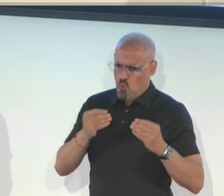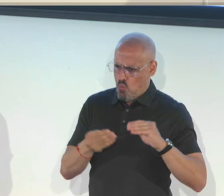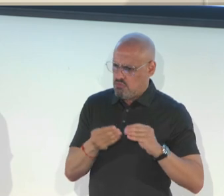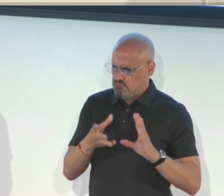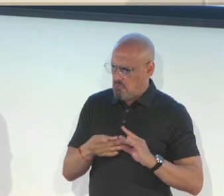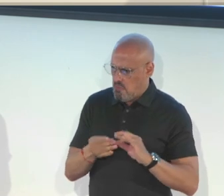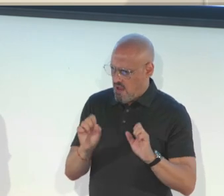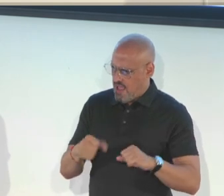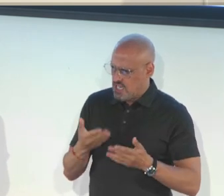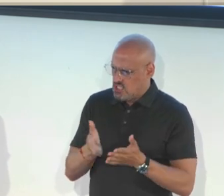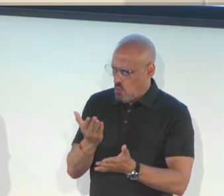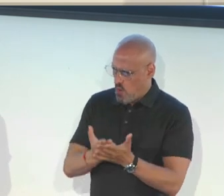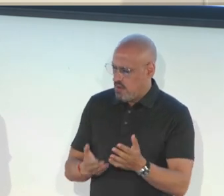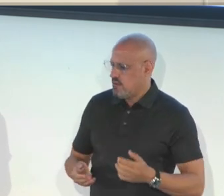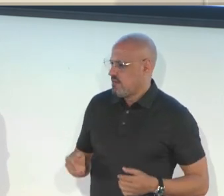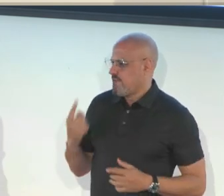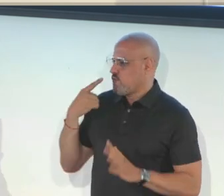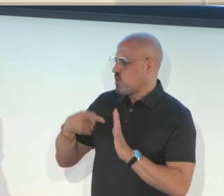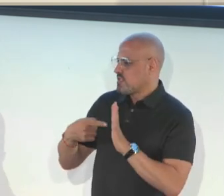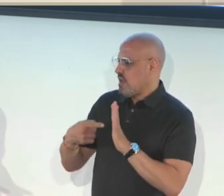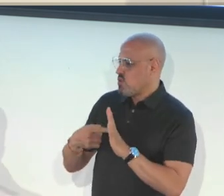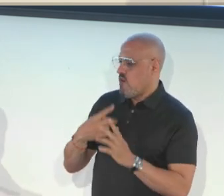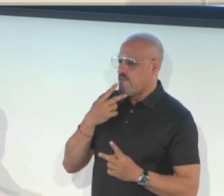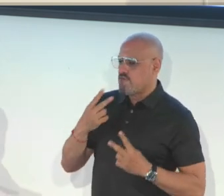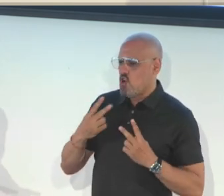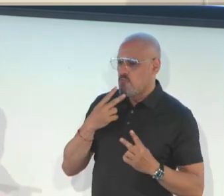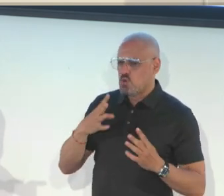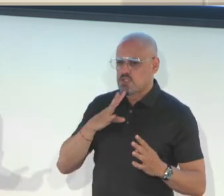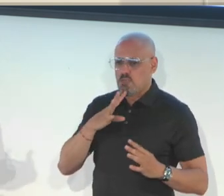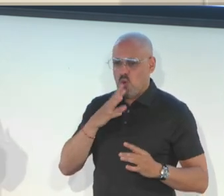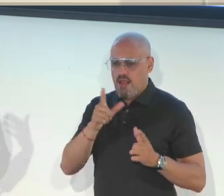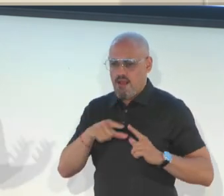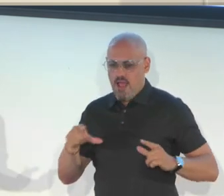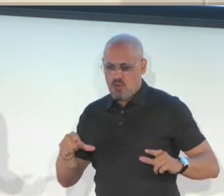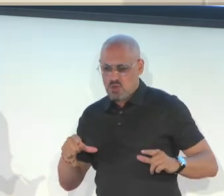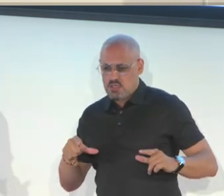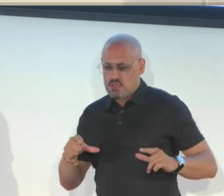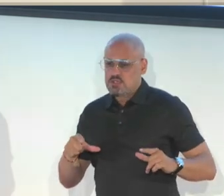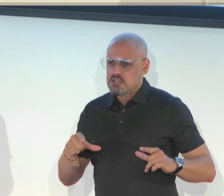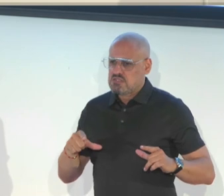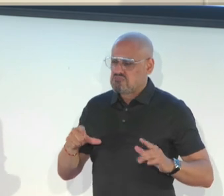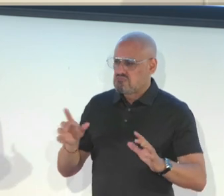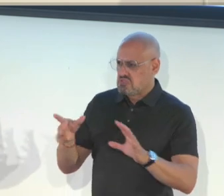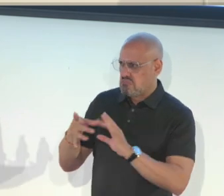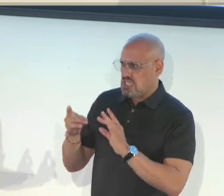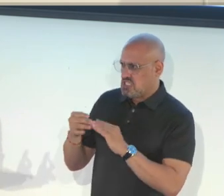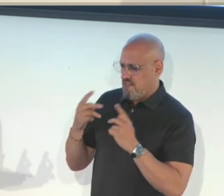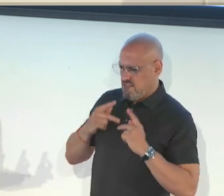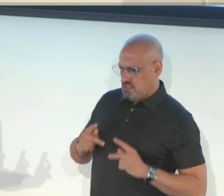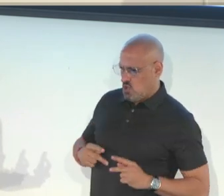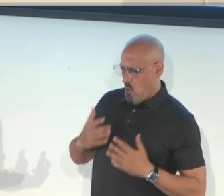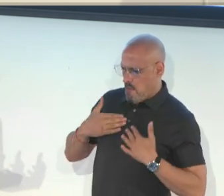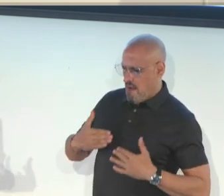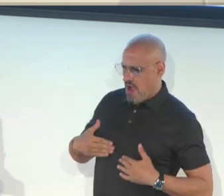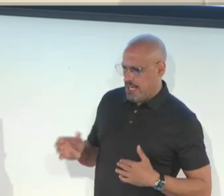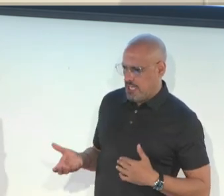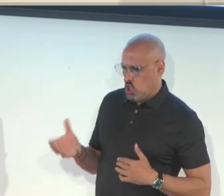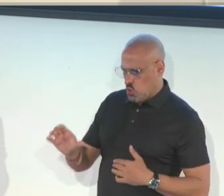way. For example, verbal spoken language, which has been mentioned, physical body